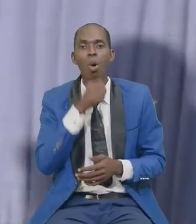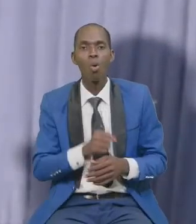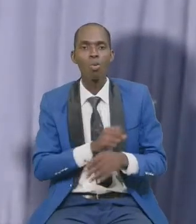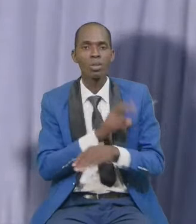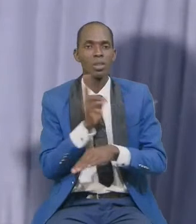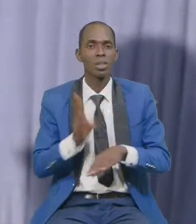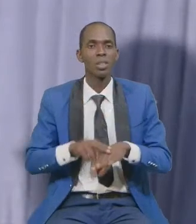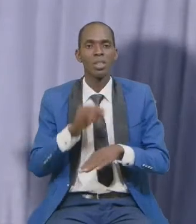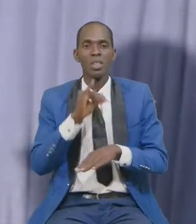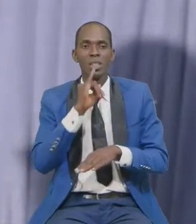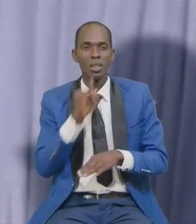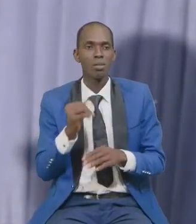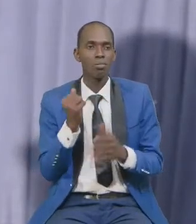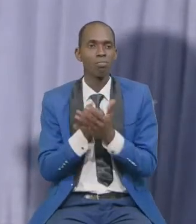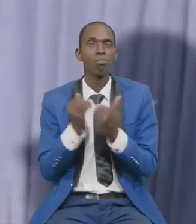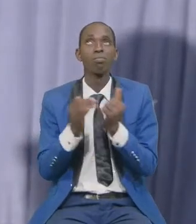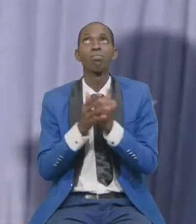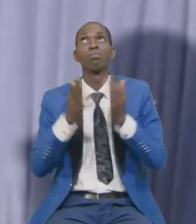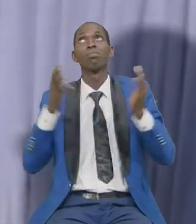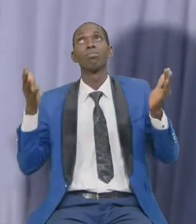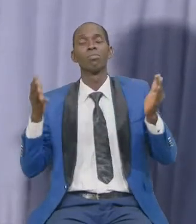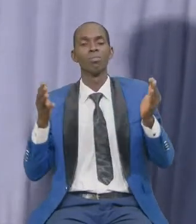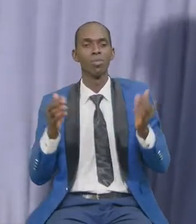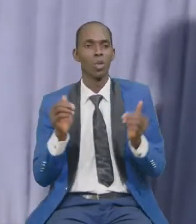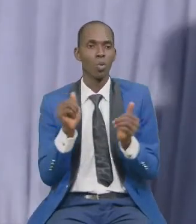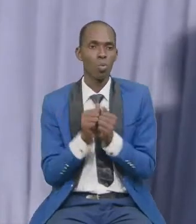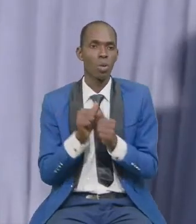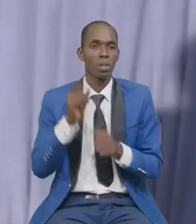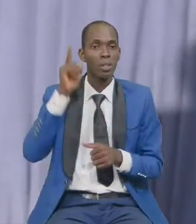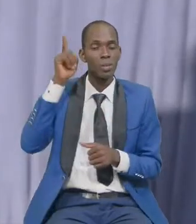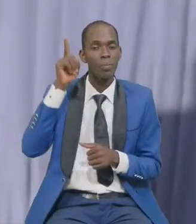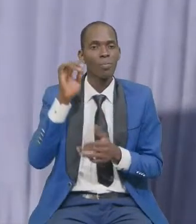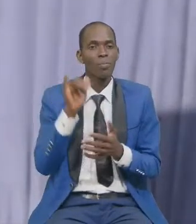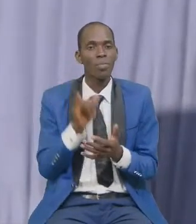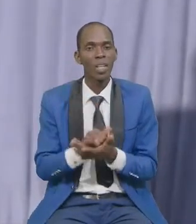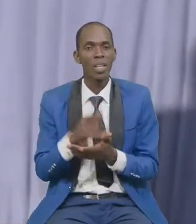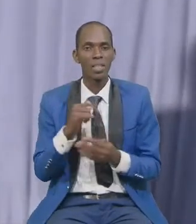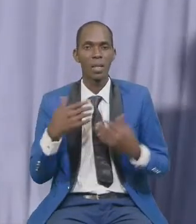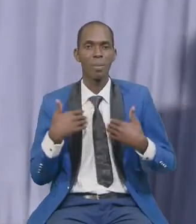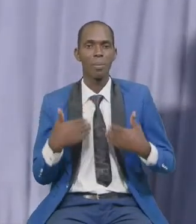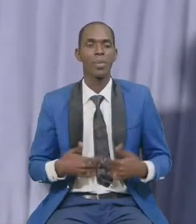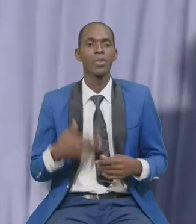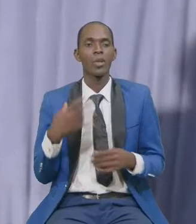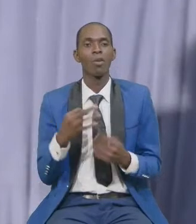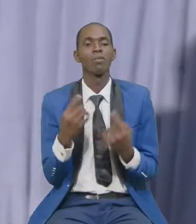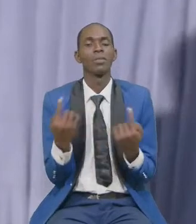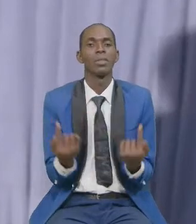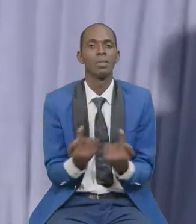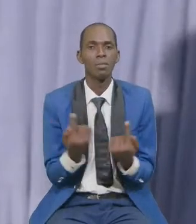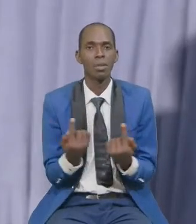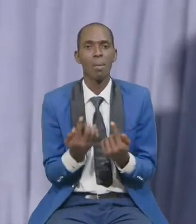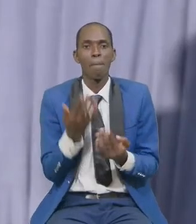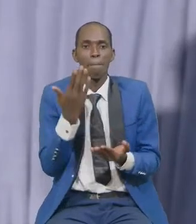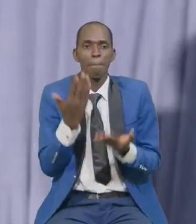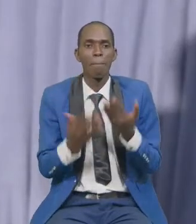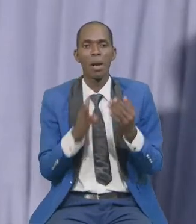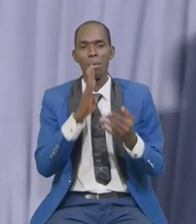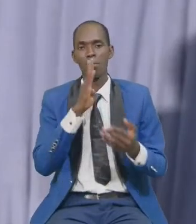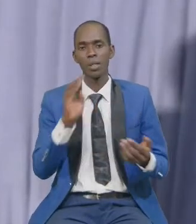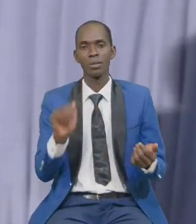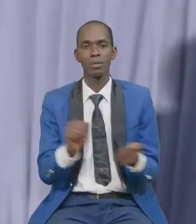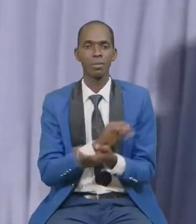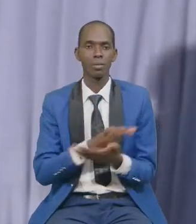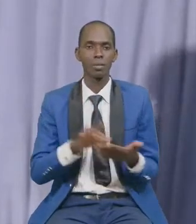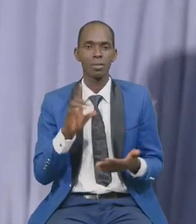is crucified with him, that the body of sin might be